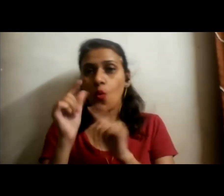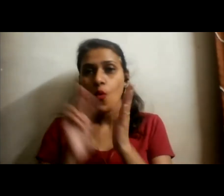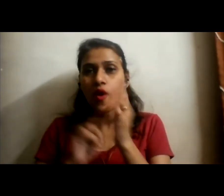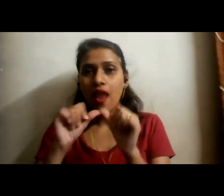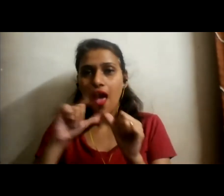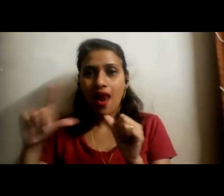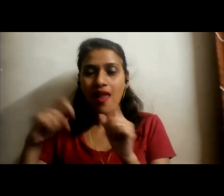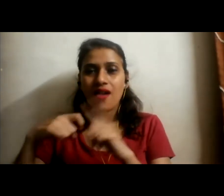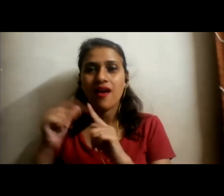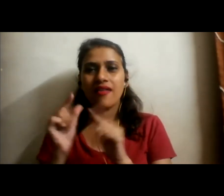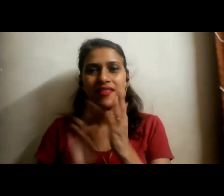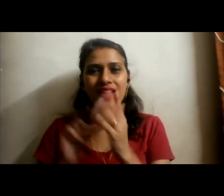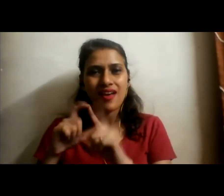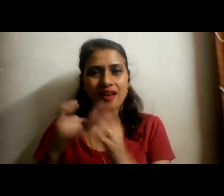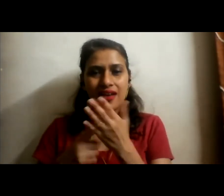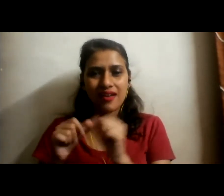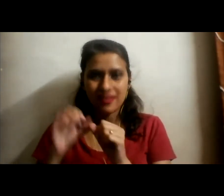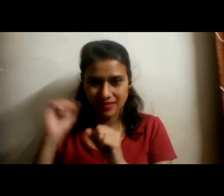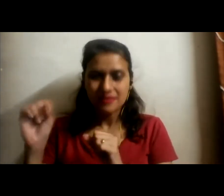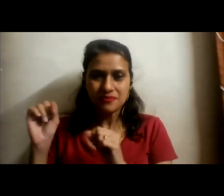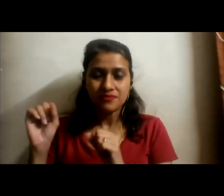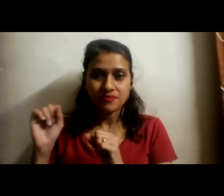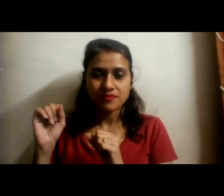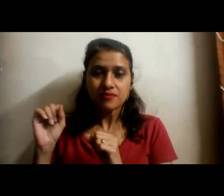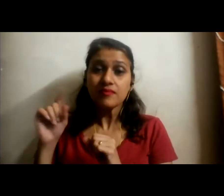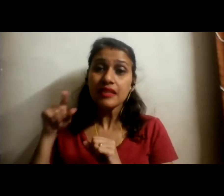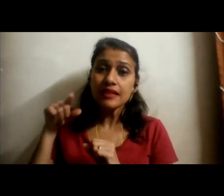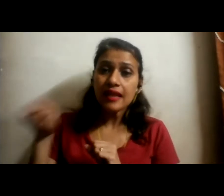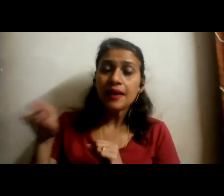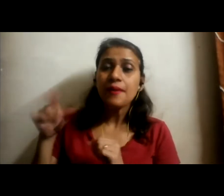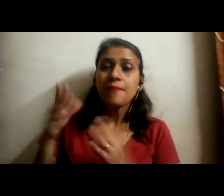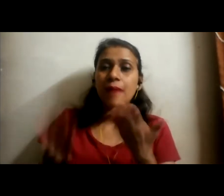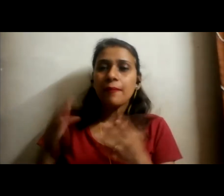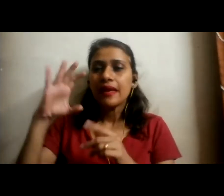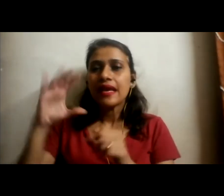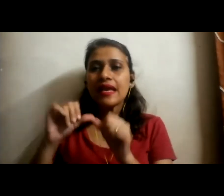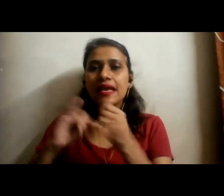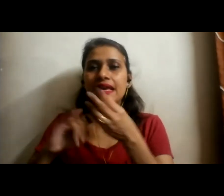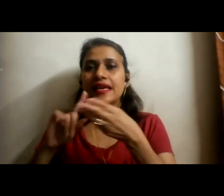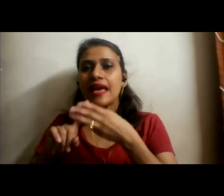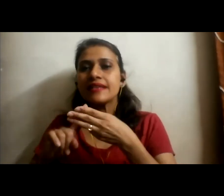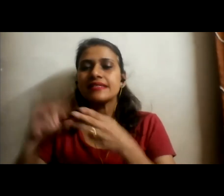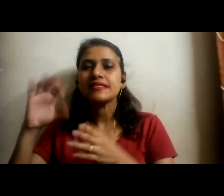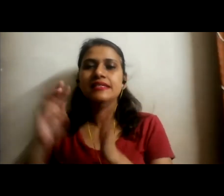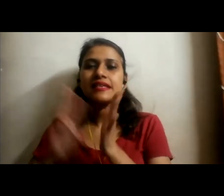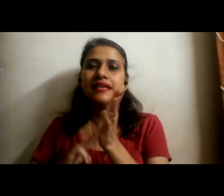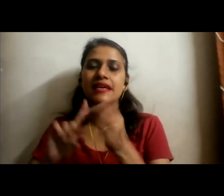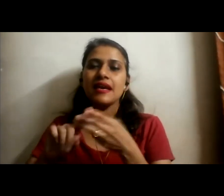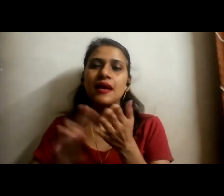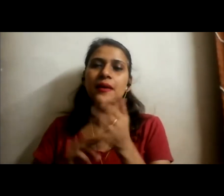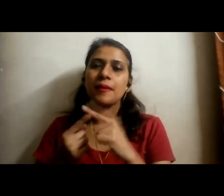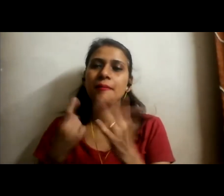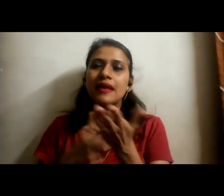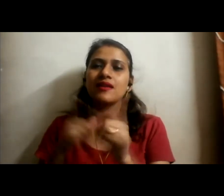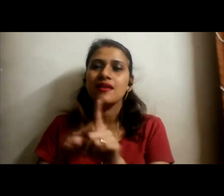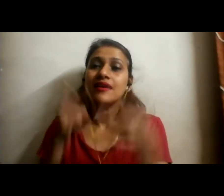example, like hypothetical one, that will be my case commentary. So this is the major difference between both of them.